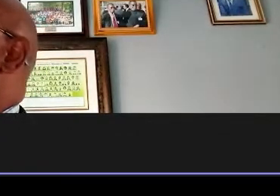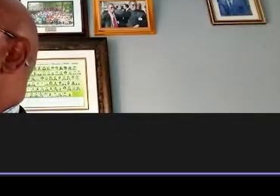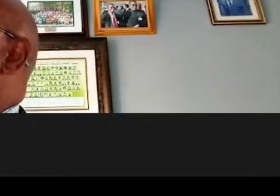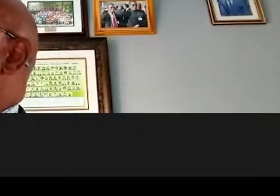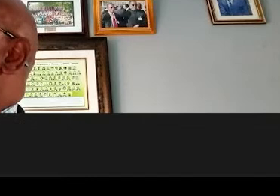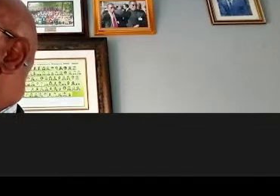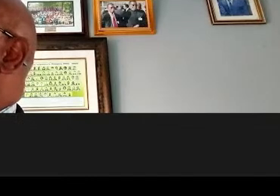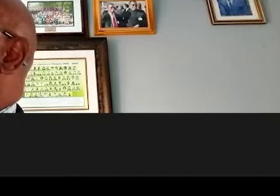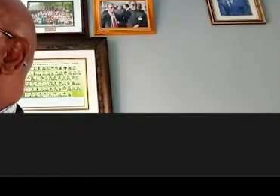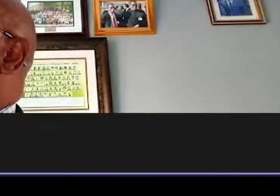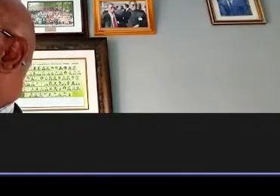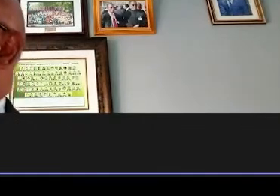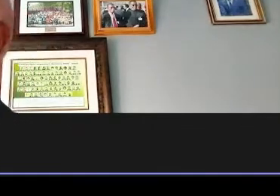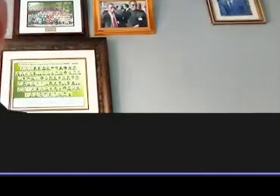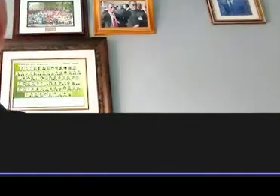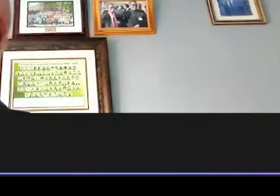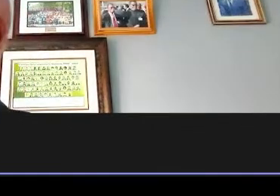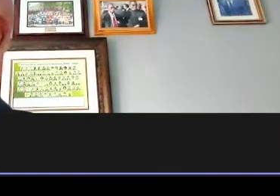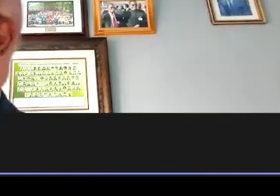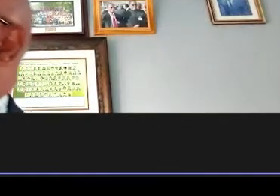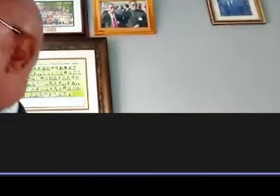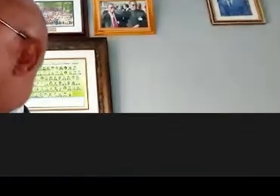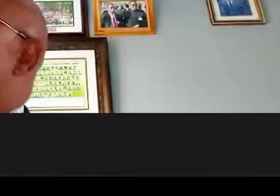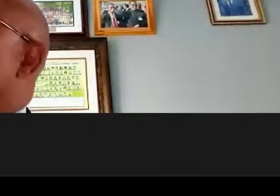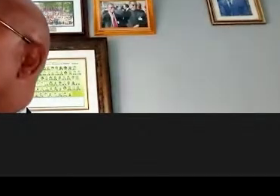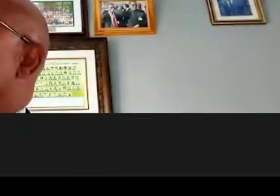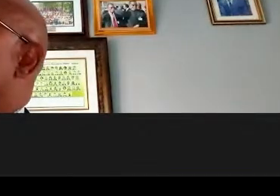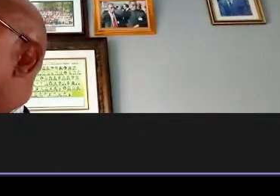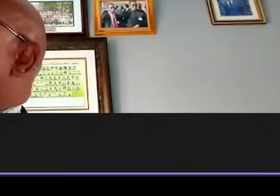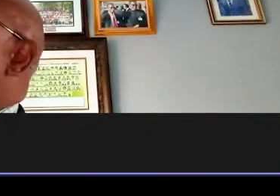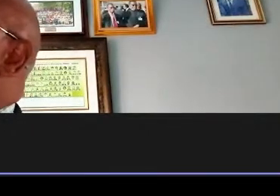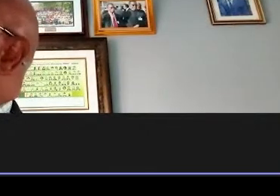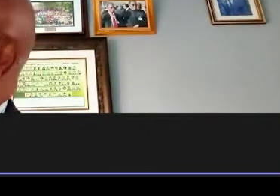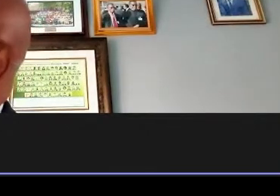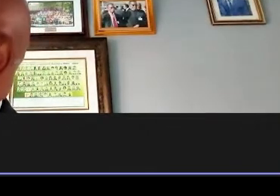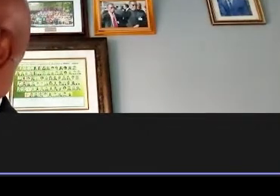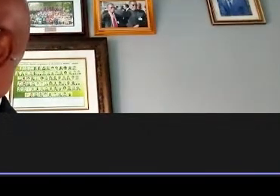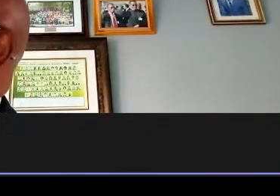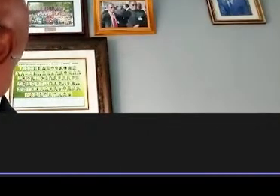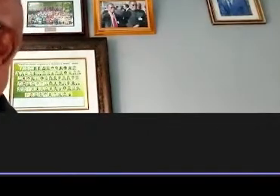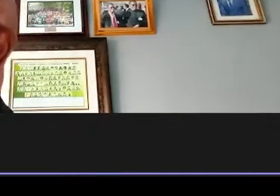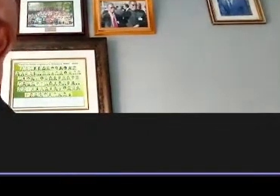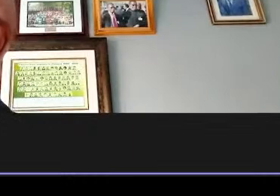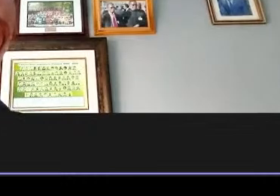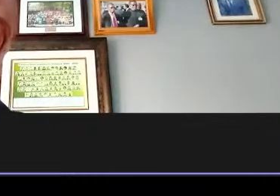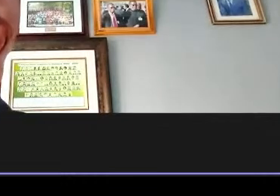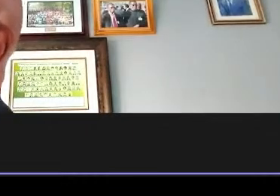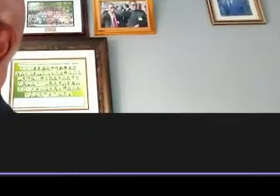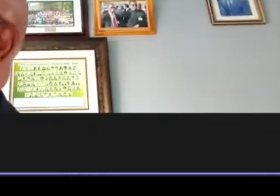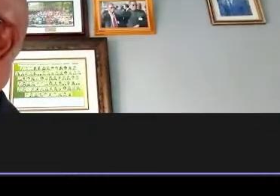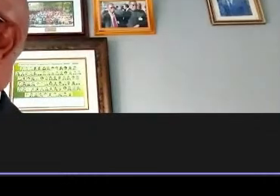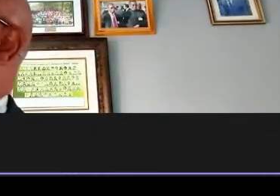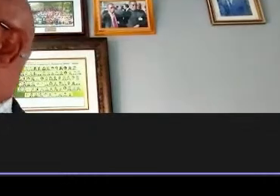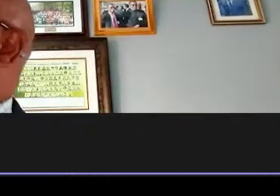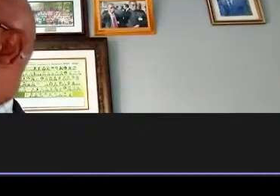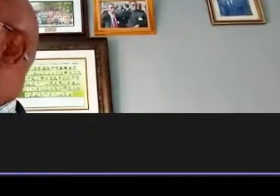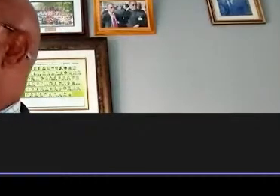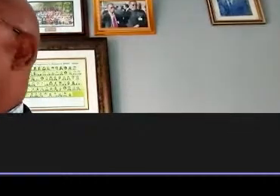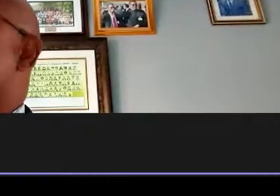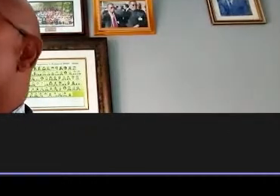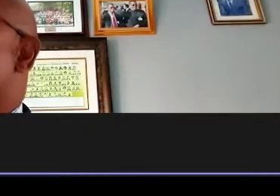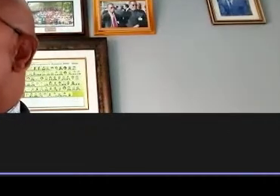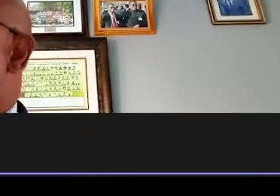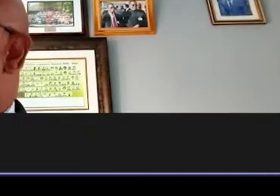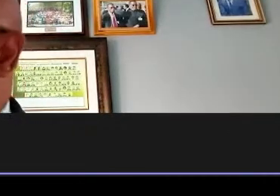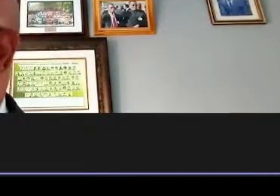given the same assurances. But some infants who occupied these transit camps with their